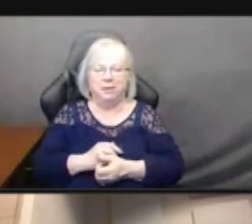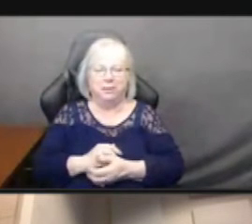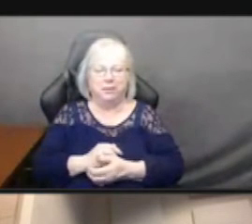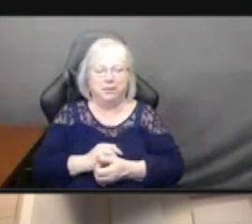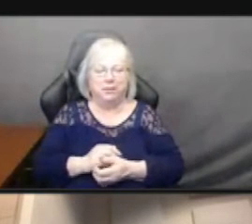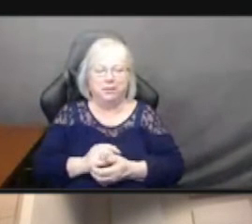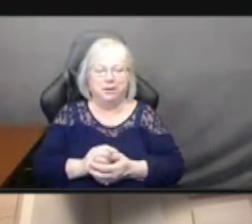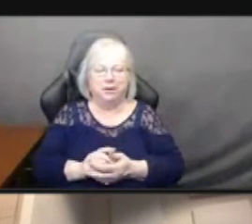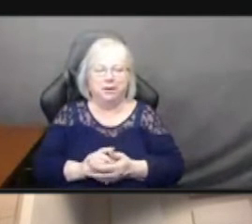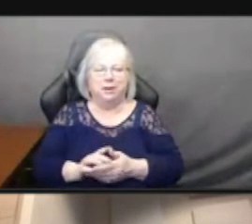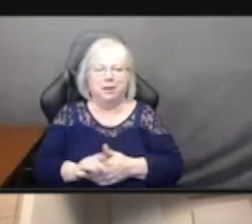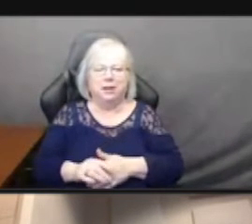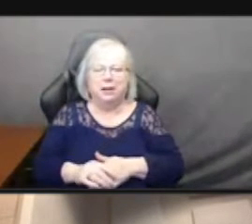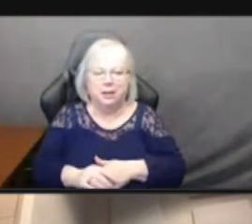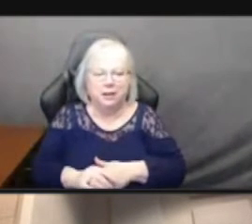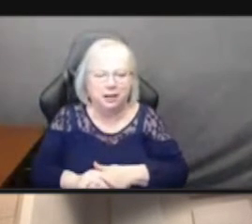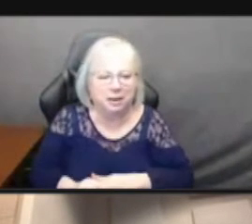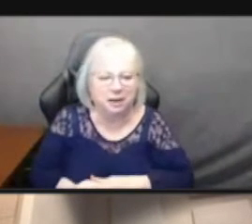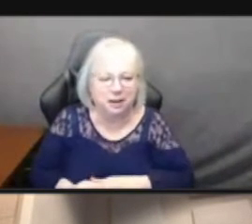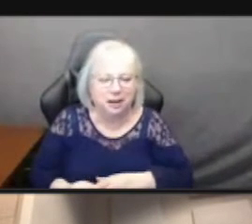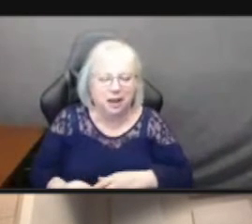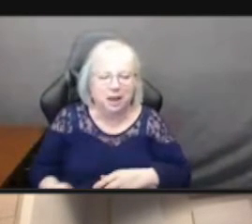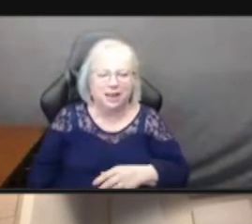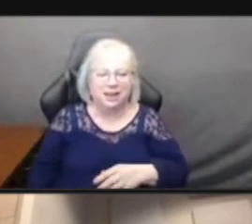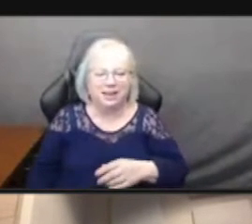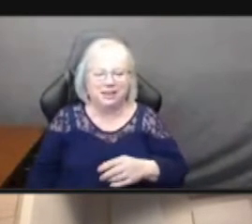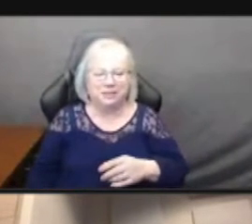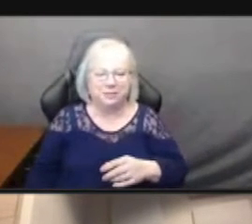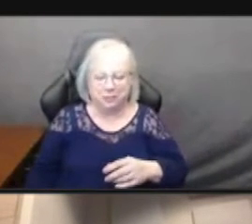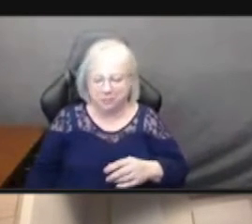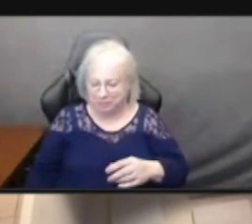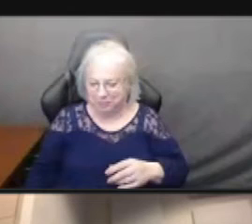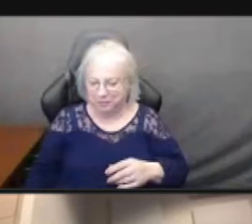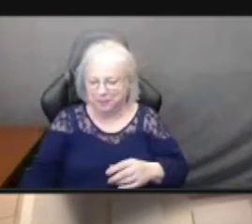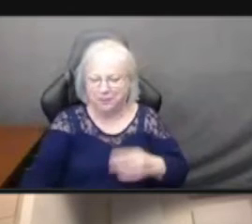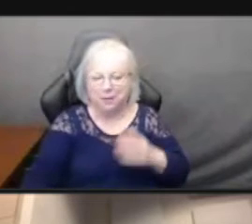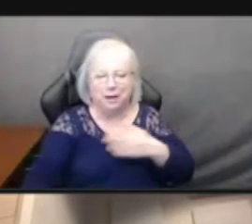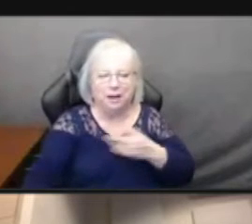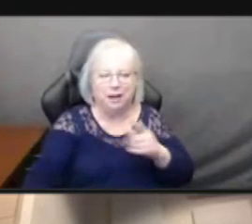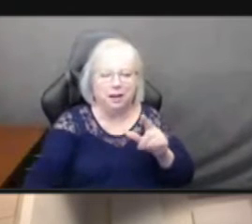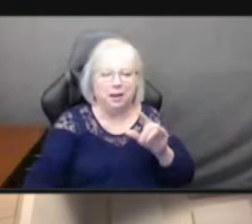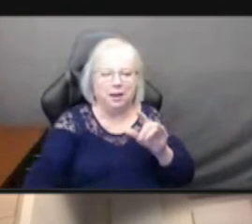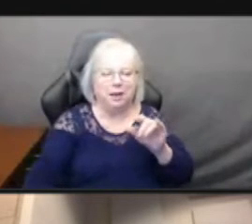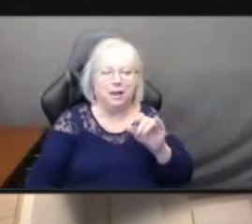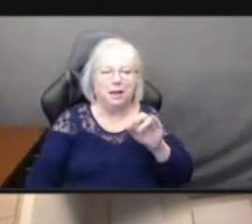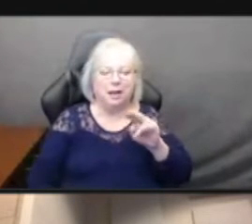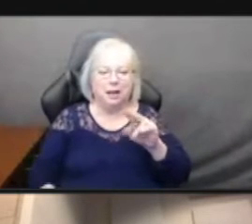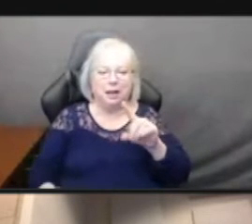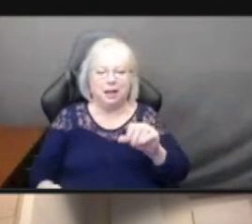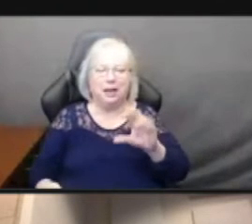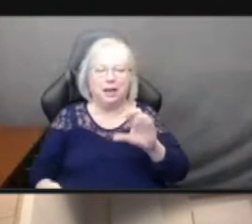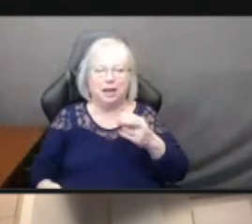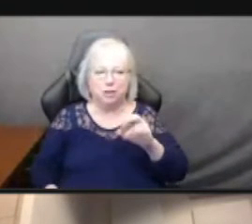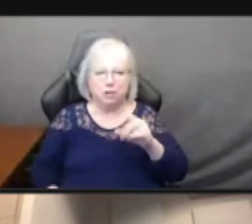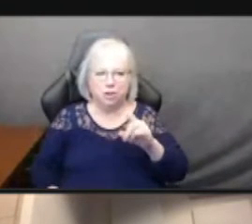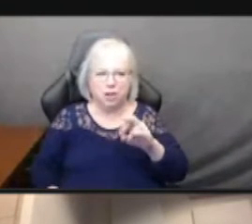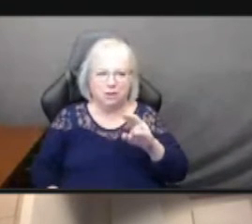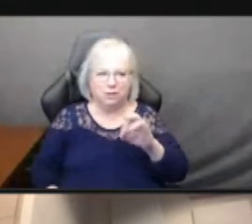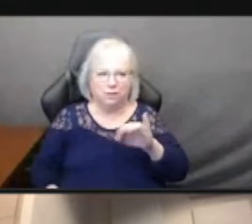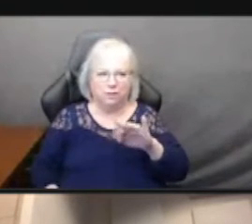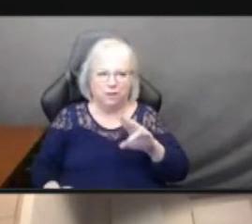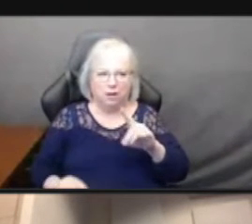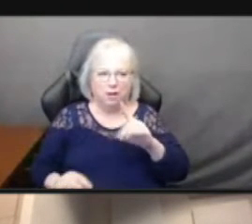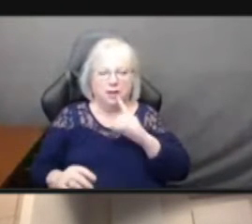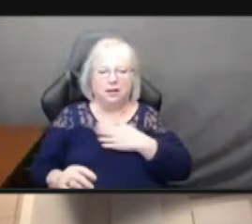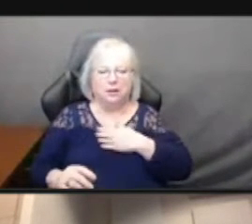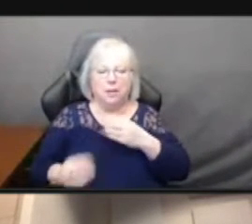I hope nobody's moved in since I left home. My name is Linda Dexter Chesterfield. It is my honor to serve in the Arkansas State